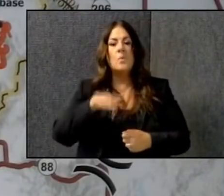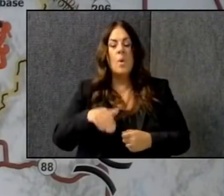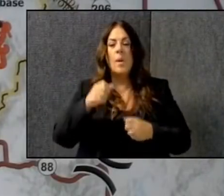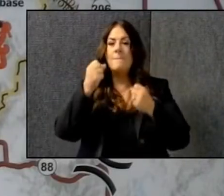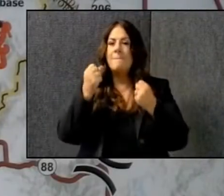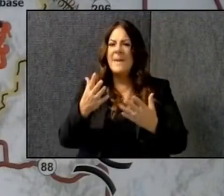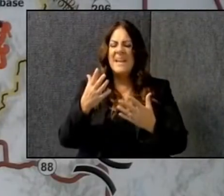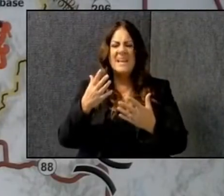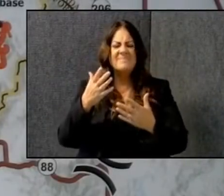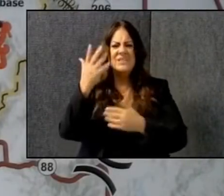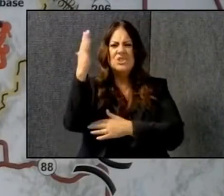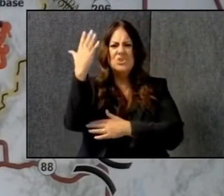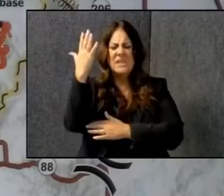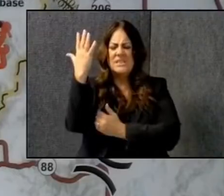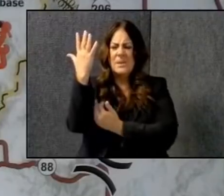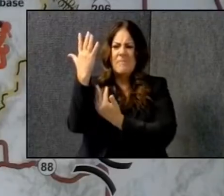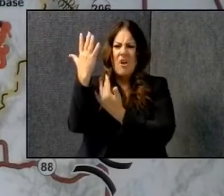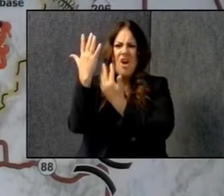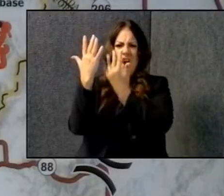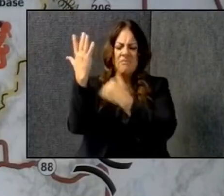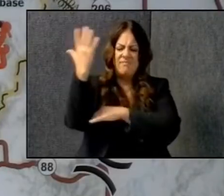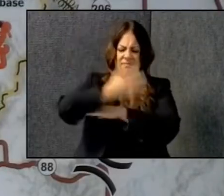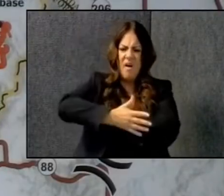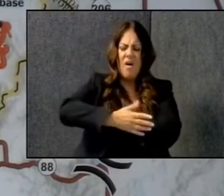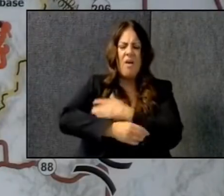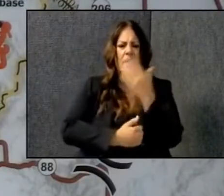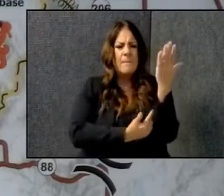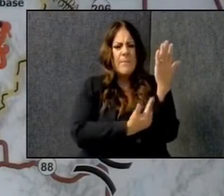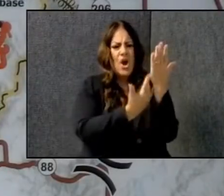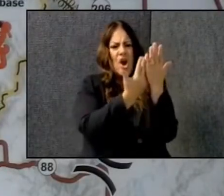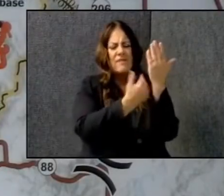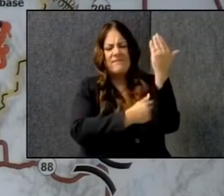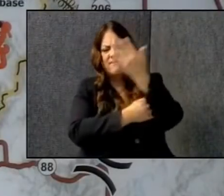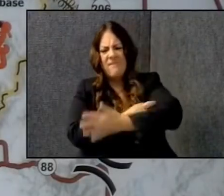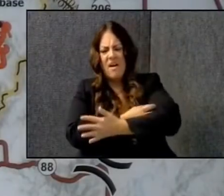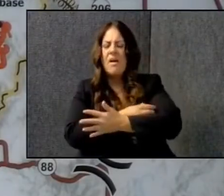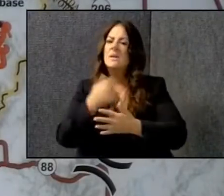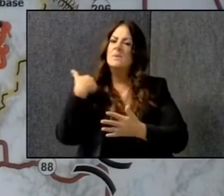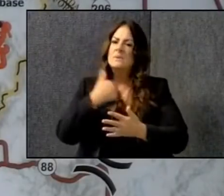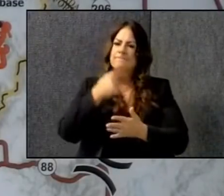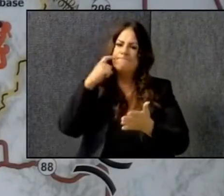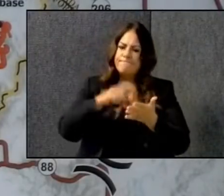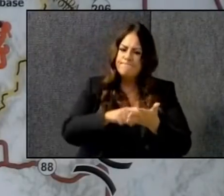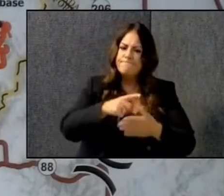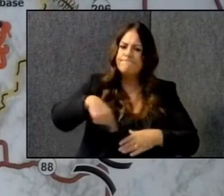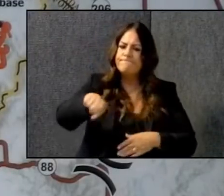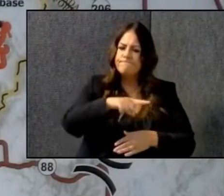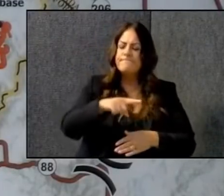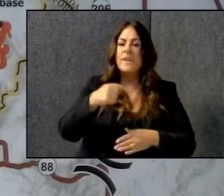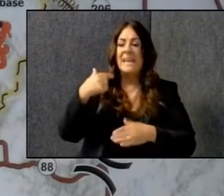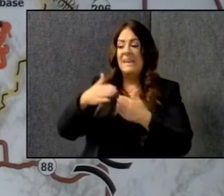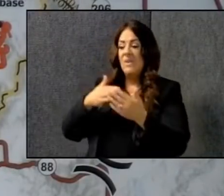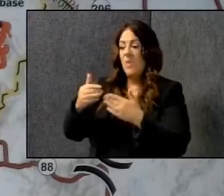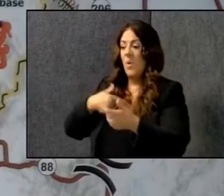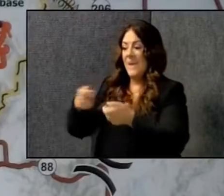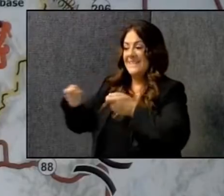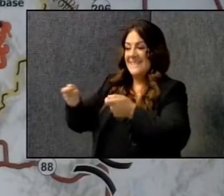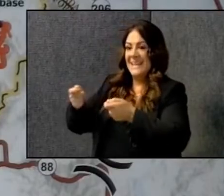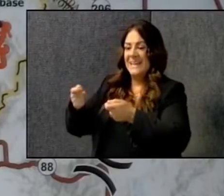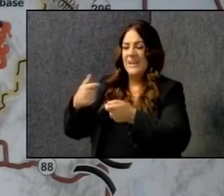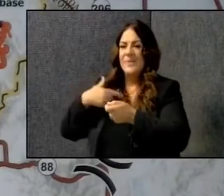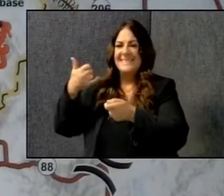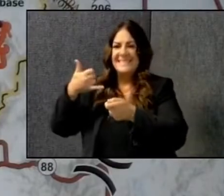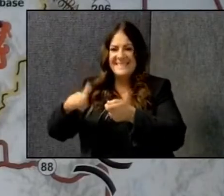roads, all the hazard trees that are continuing to fall down through there. So even though we're continuing to increase our containment on the fire, there's still